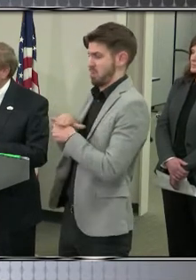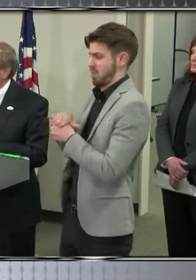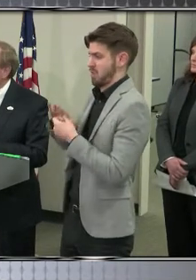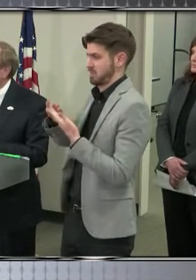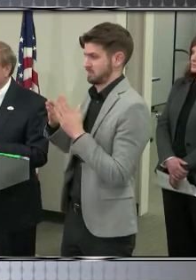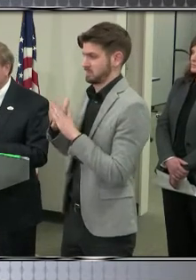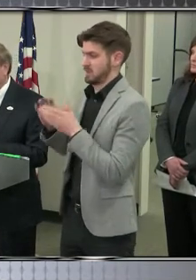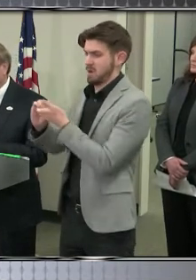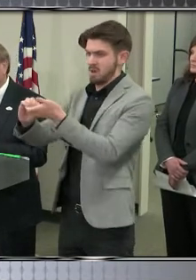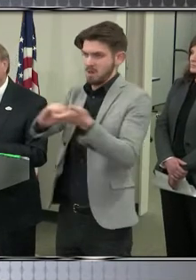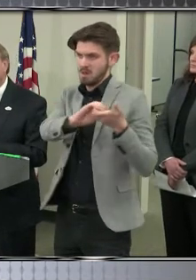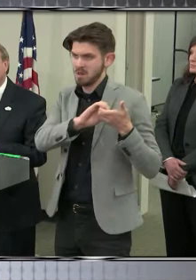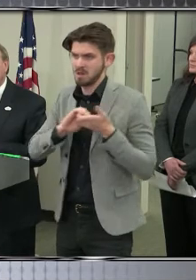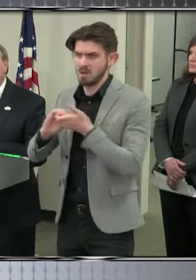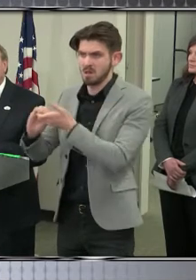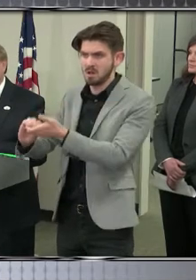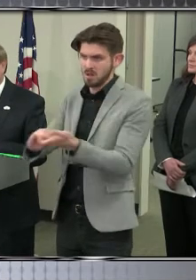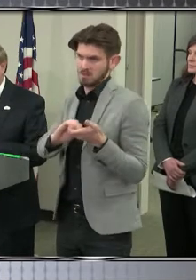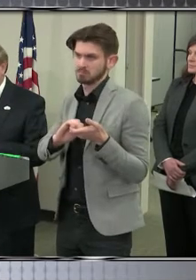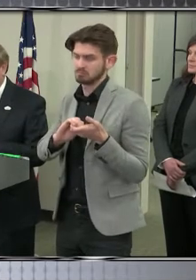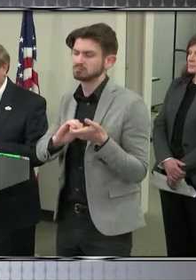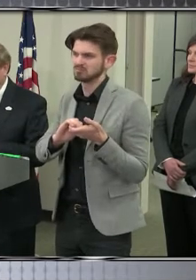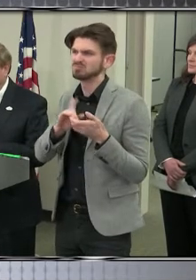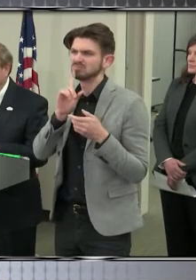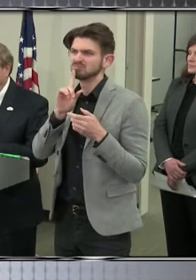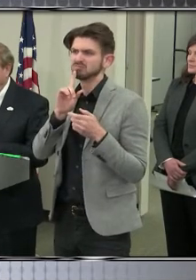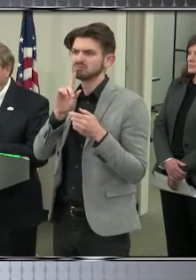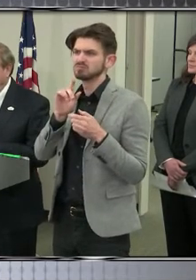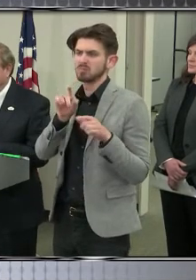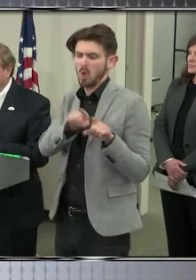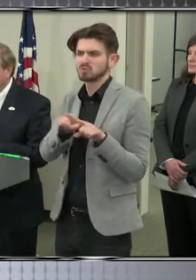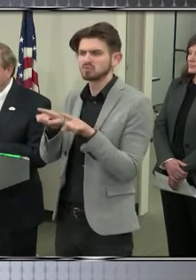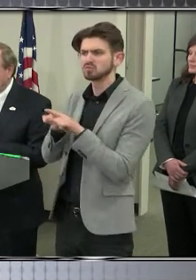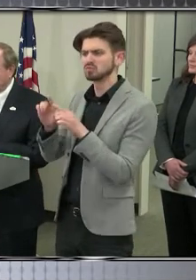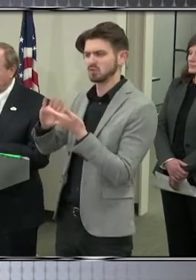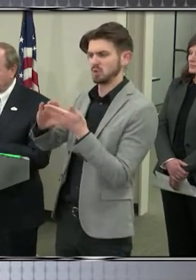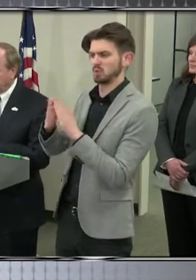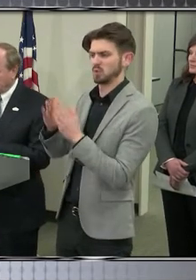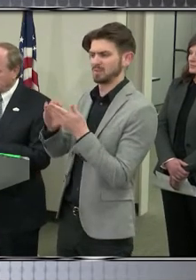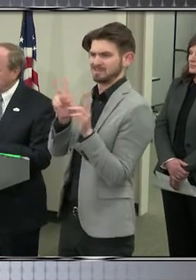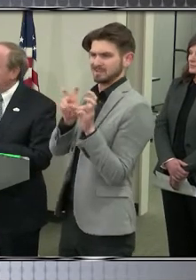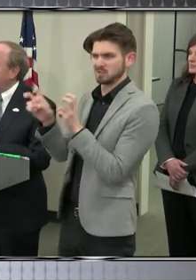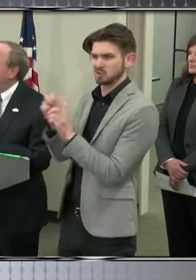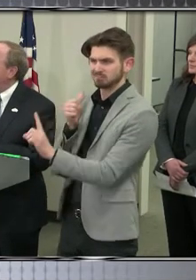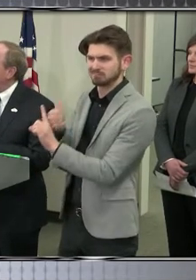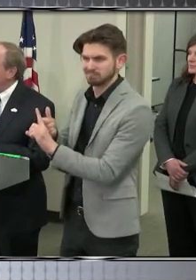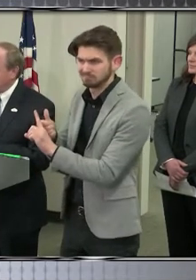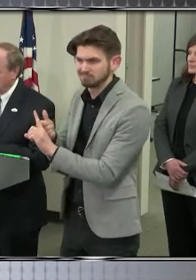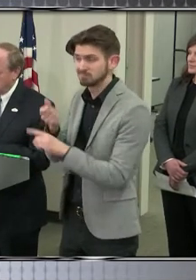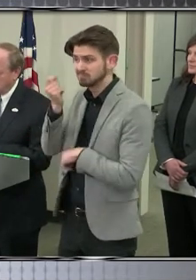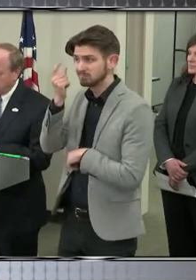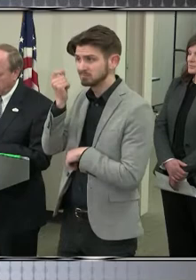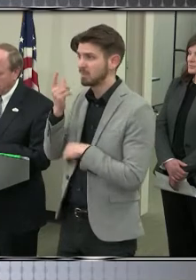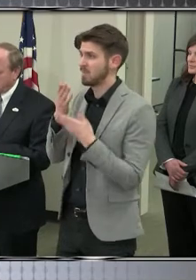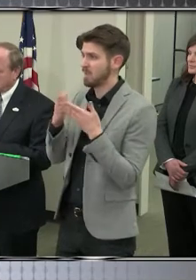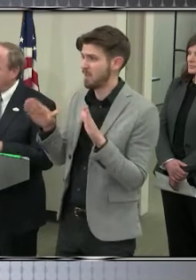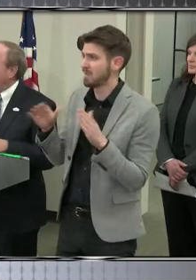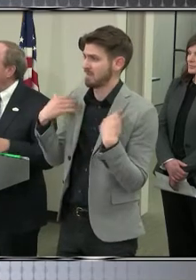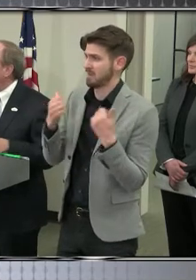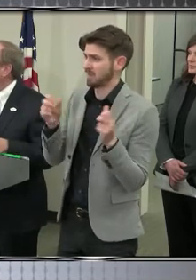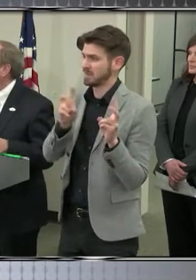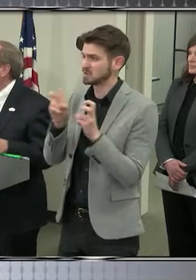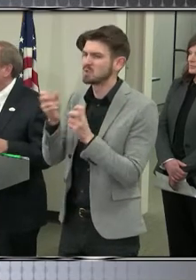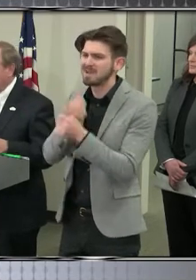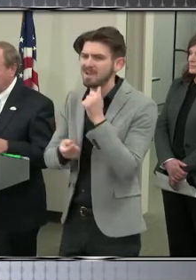this is, of course, also a community issue. Like with any type of public health issue, everyone plays an